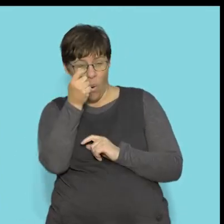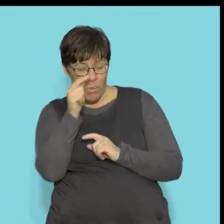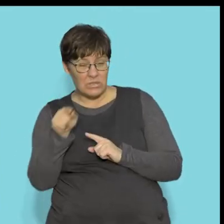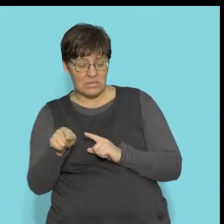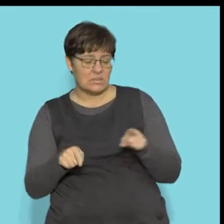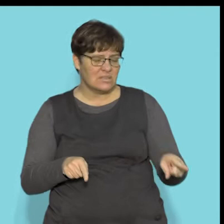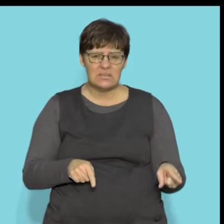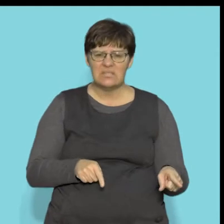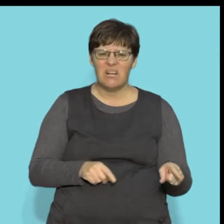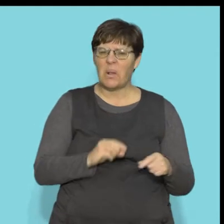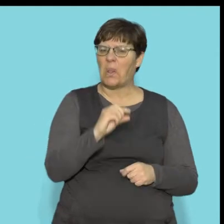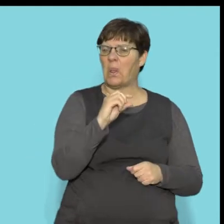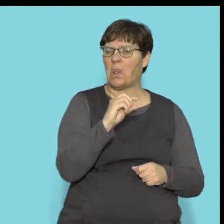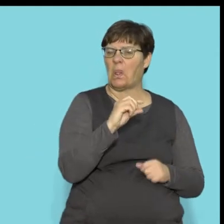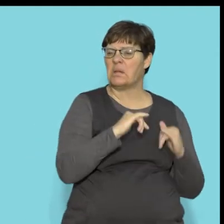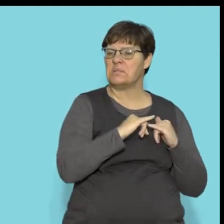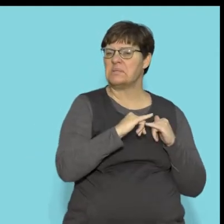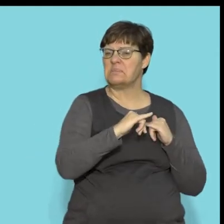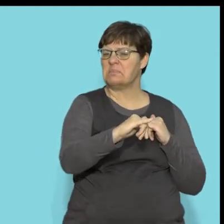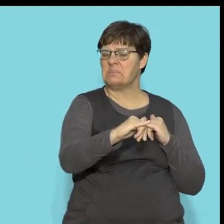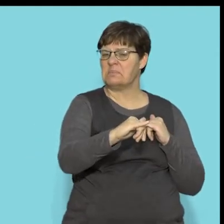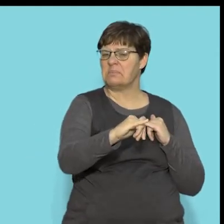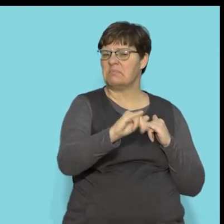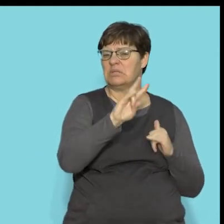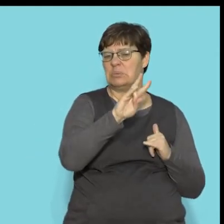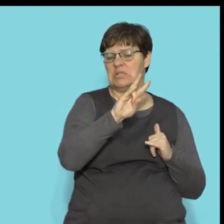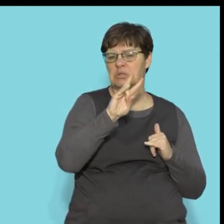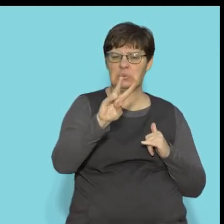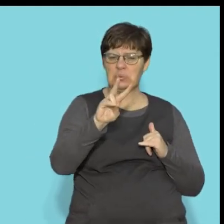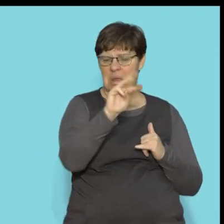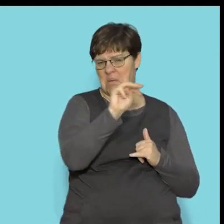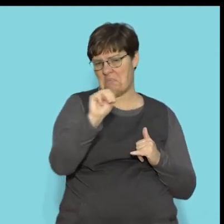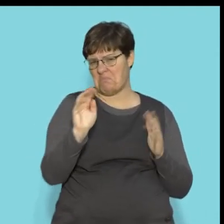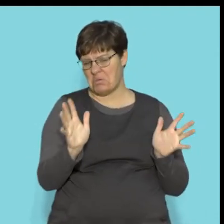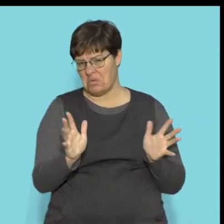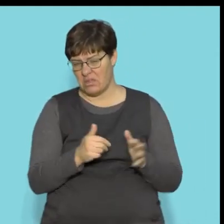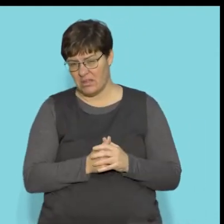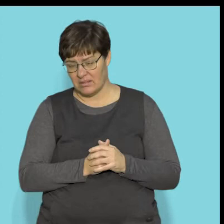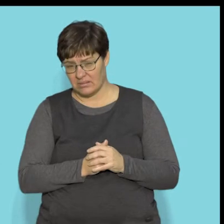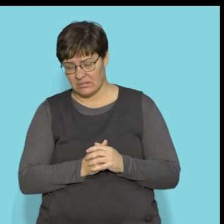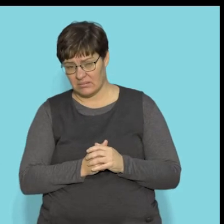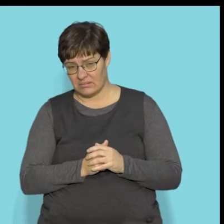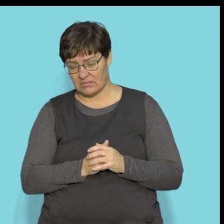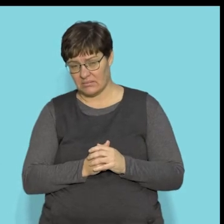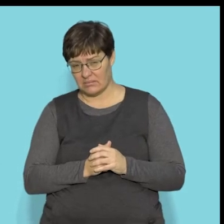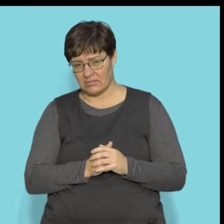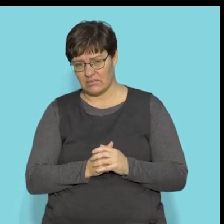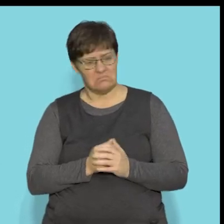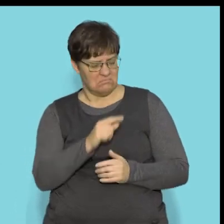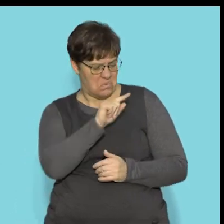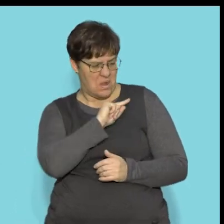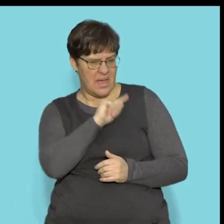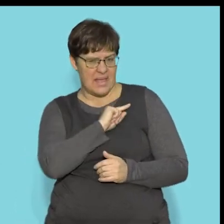they are really staying the same at around 22 millimeters. Suggest a